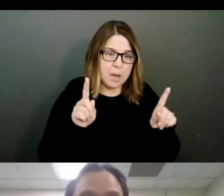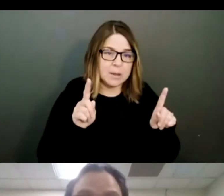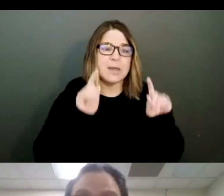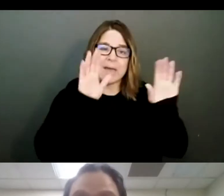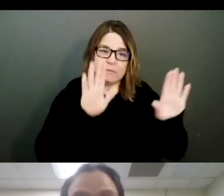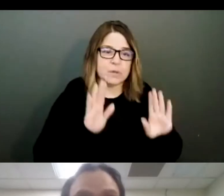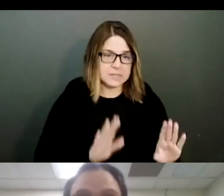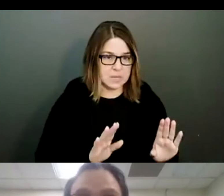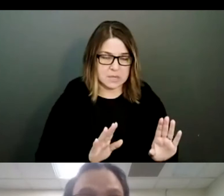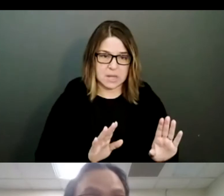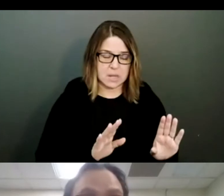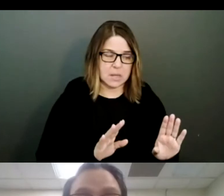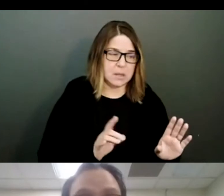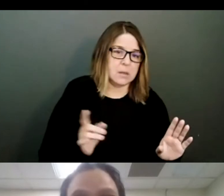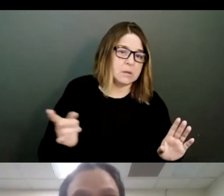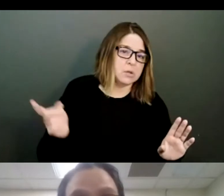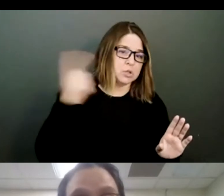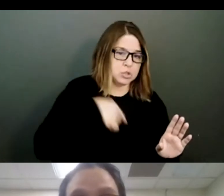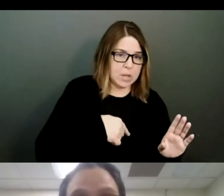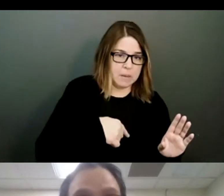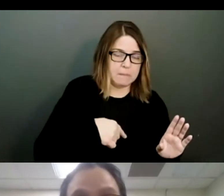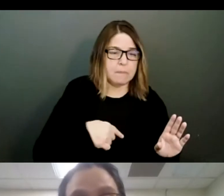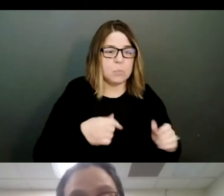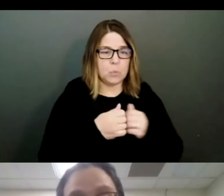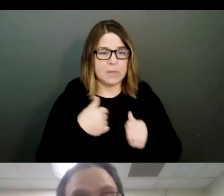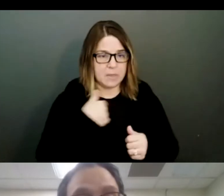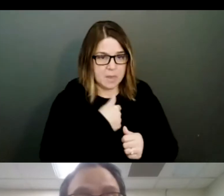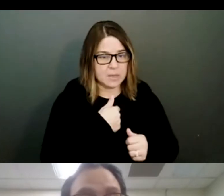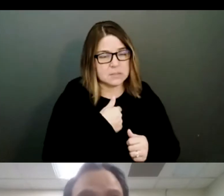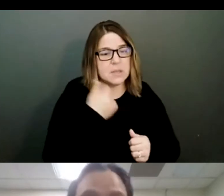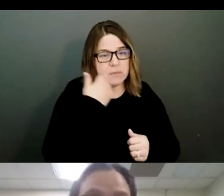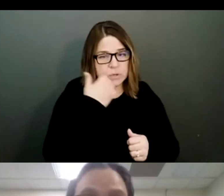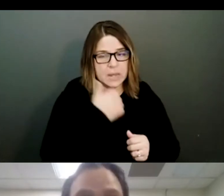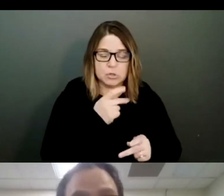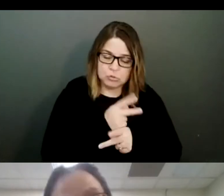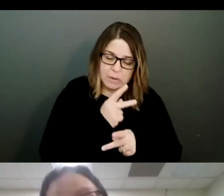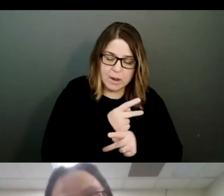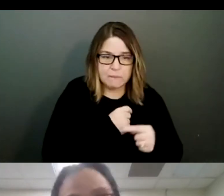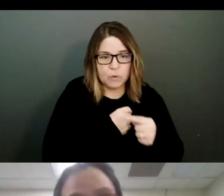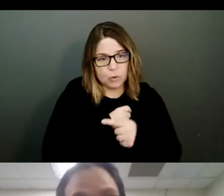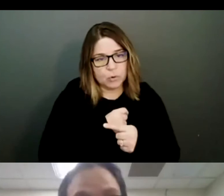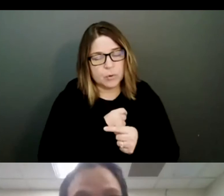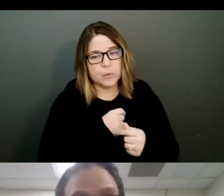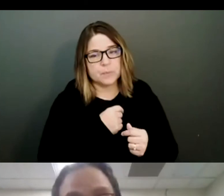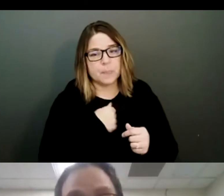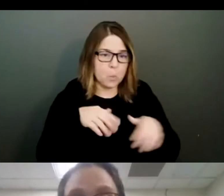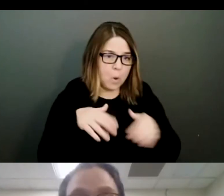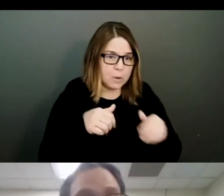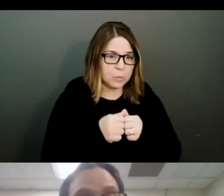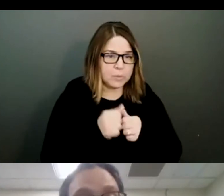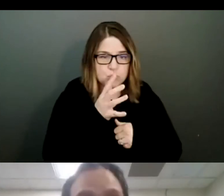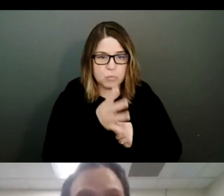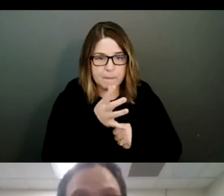she came and was with us every day, and we took care of her, and, we'd go on walks with grandma